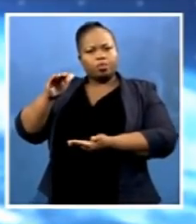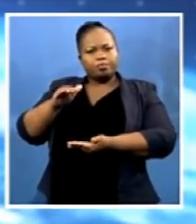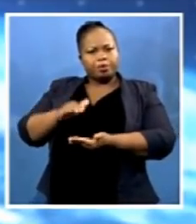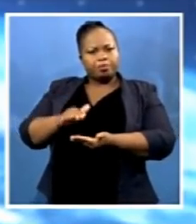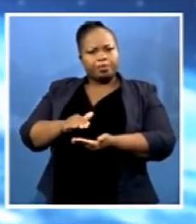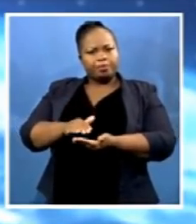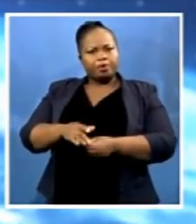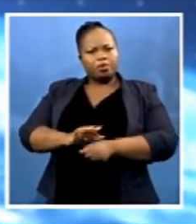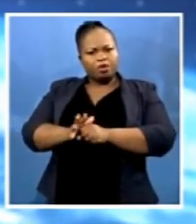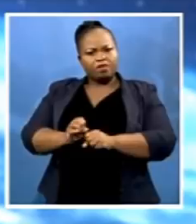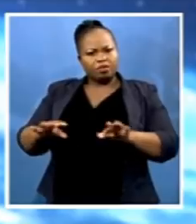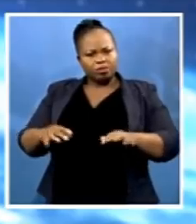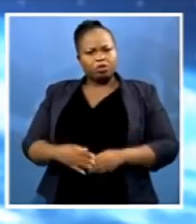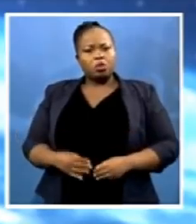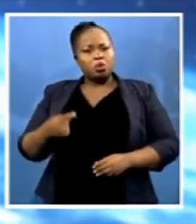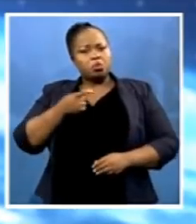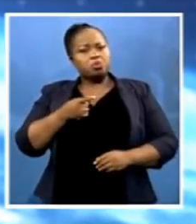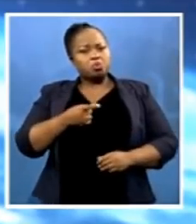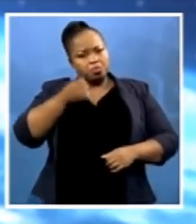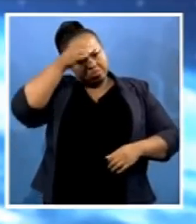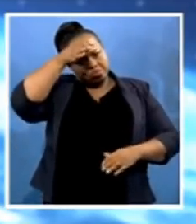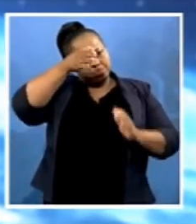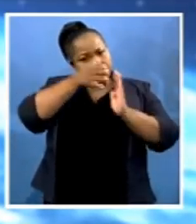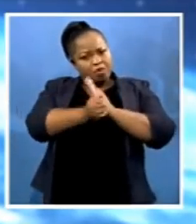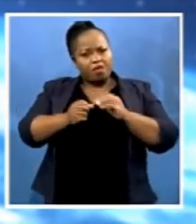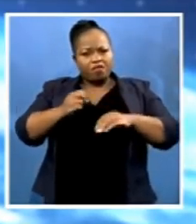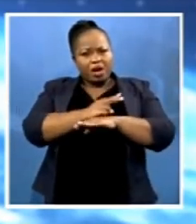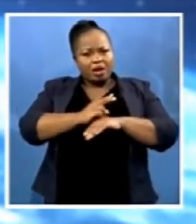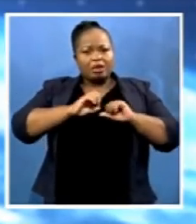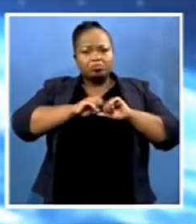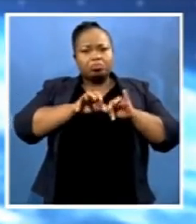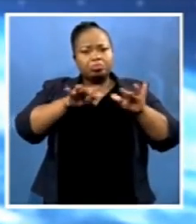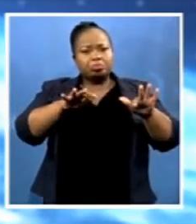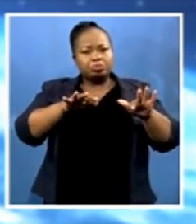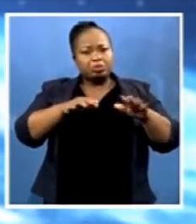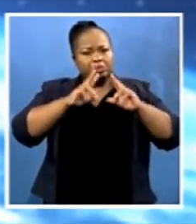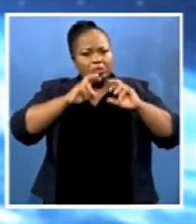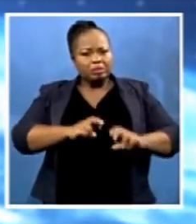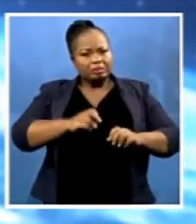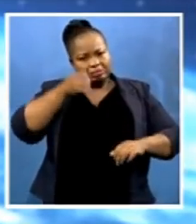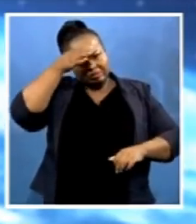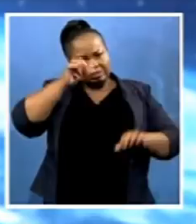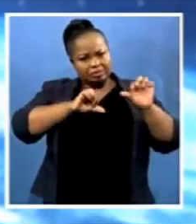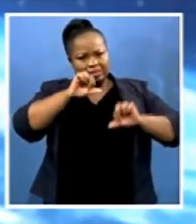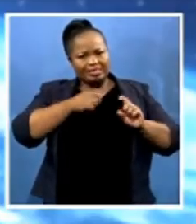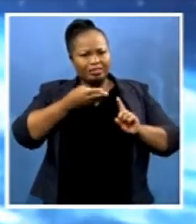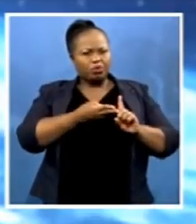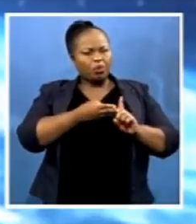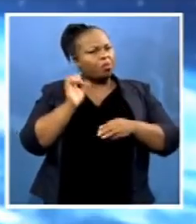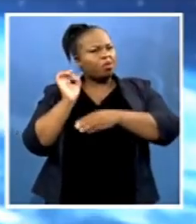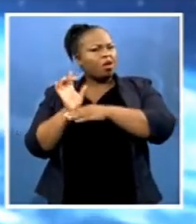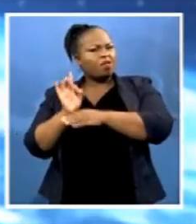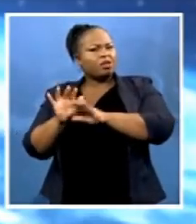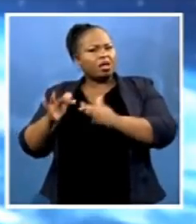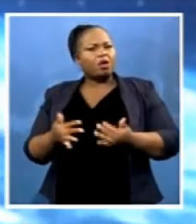what's your experience in providing scientific advice to political leaders, and what's